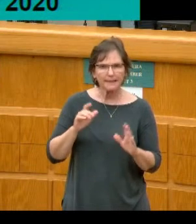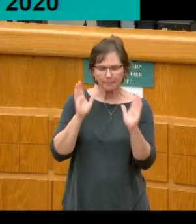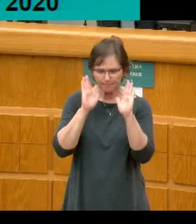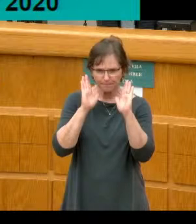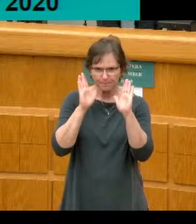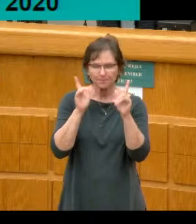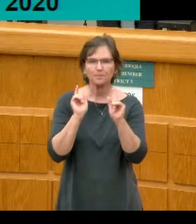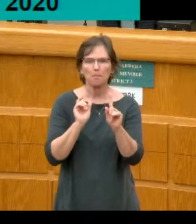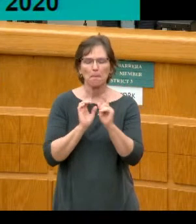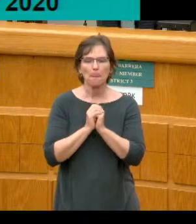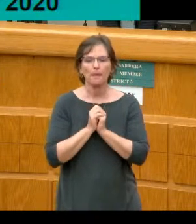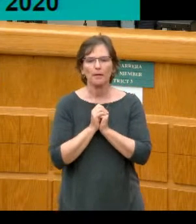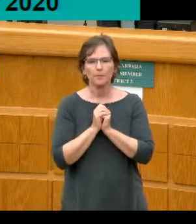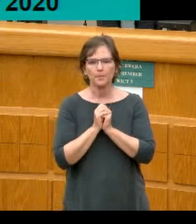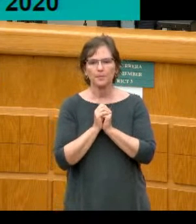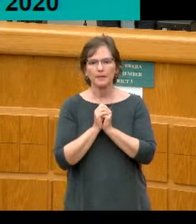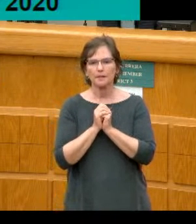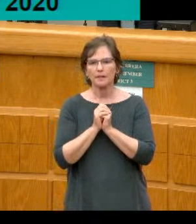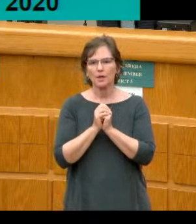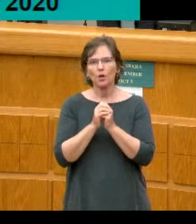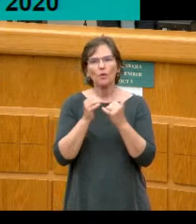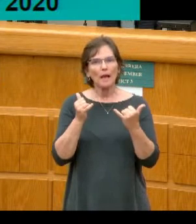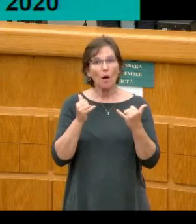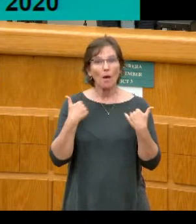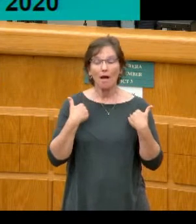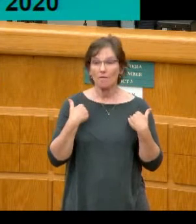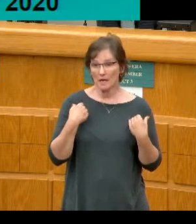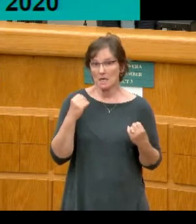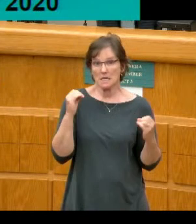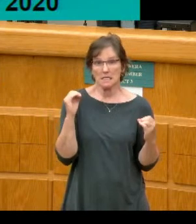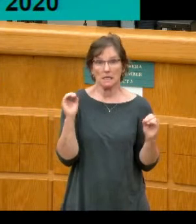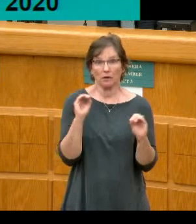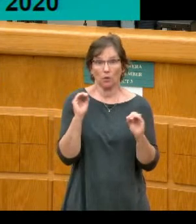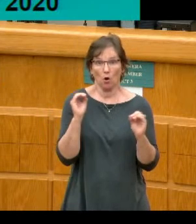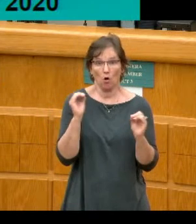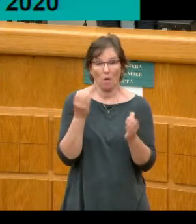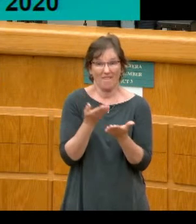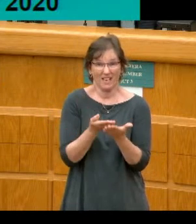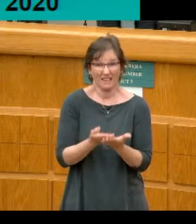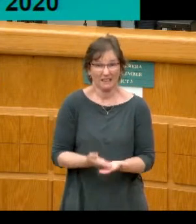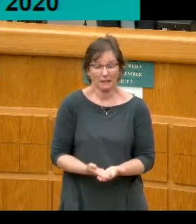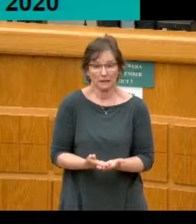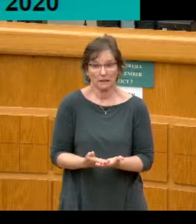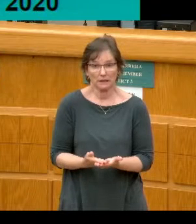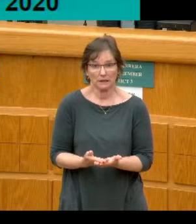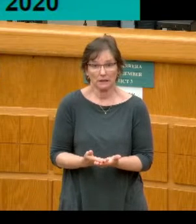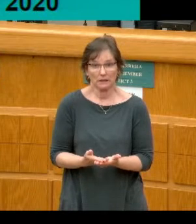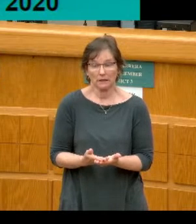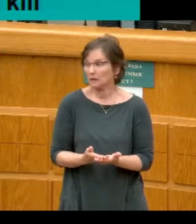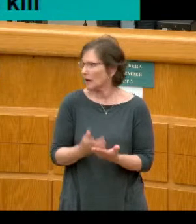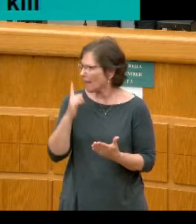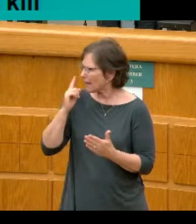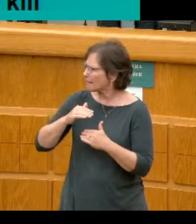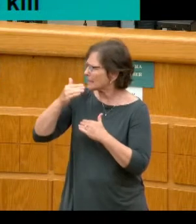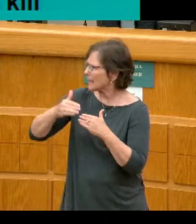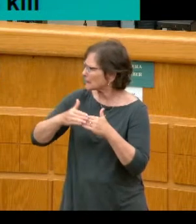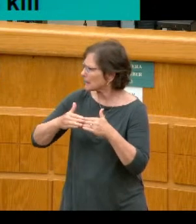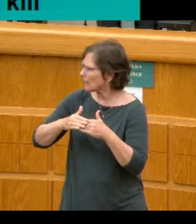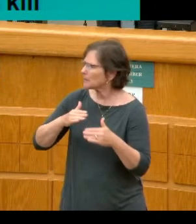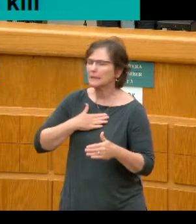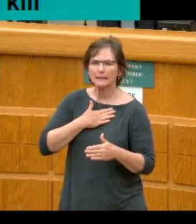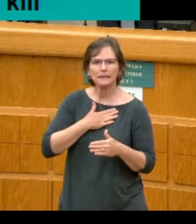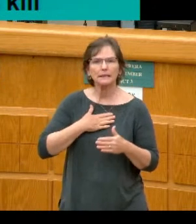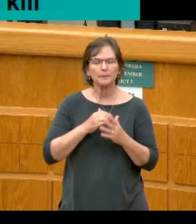message of great importance, one that we believe each person in the Coastal